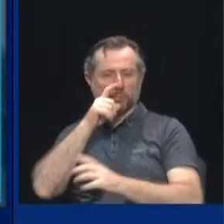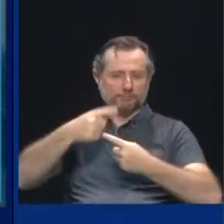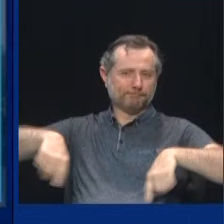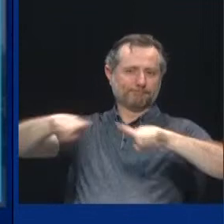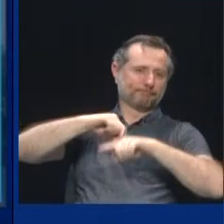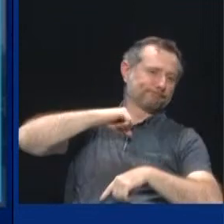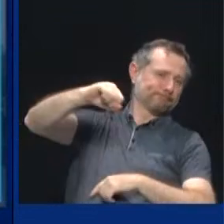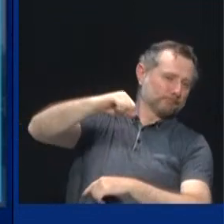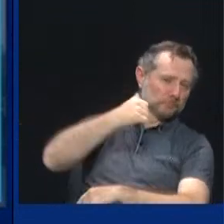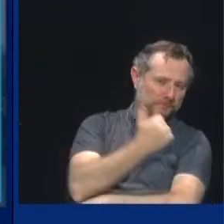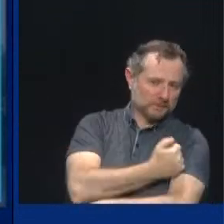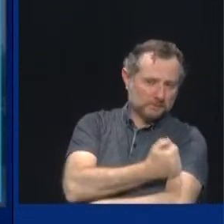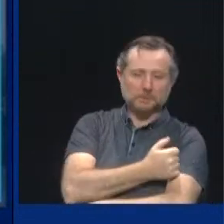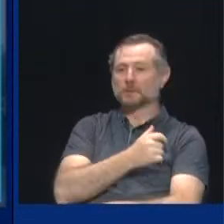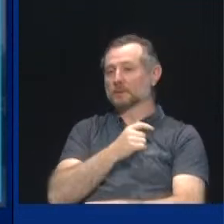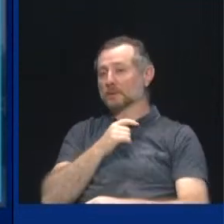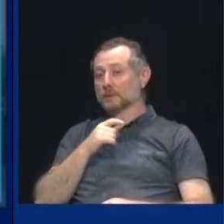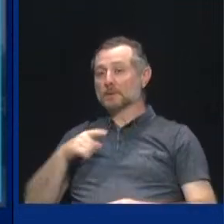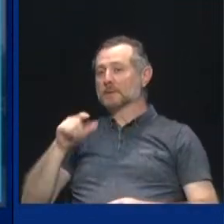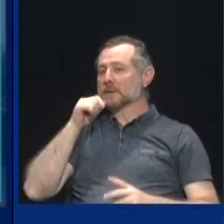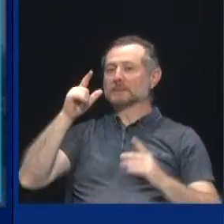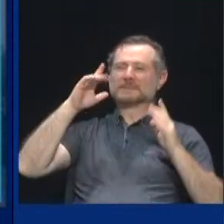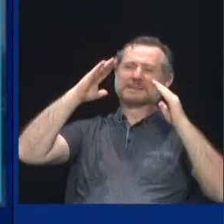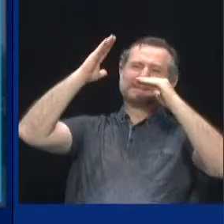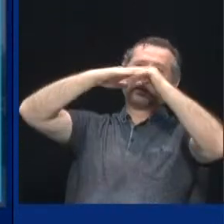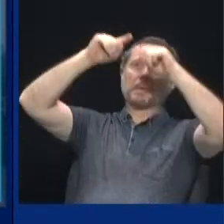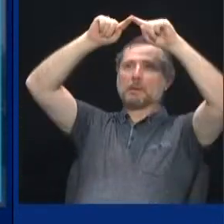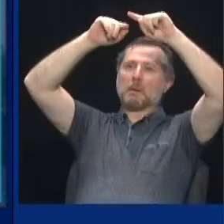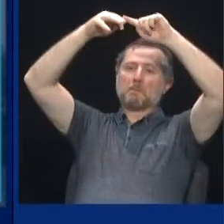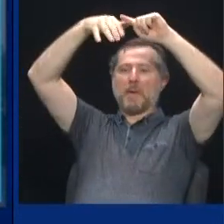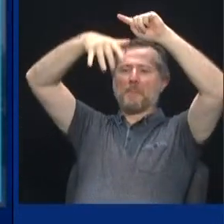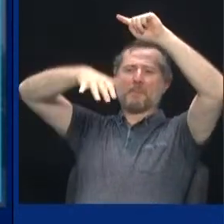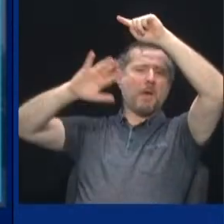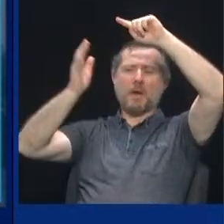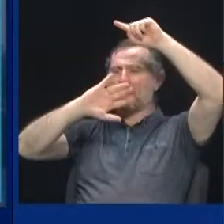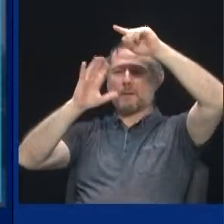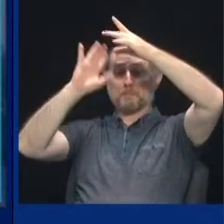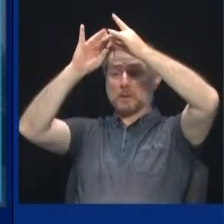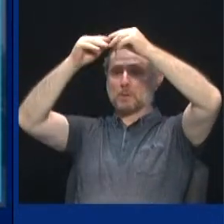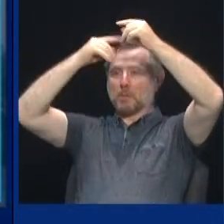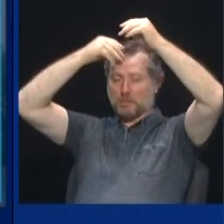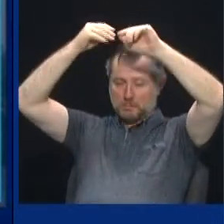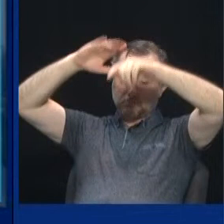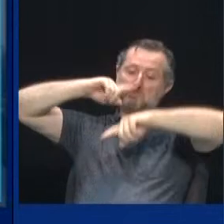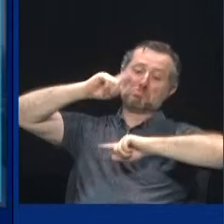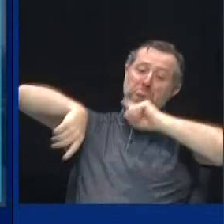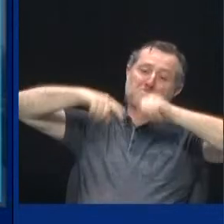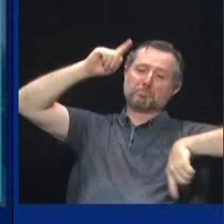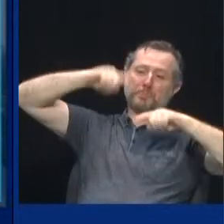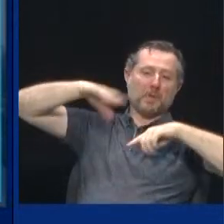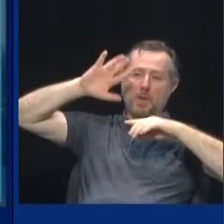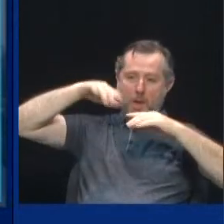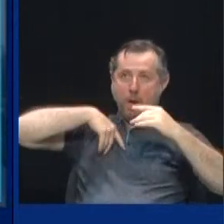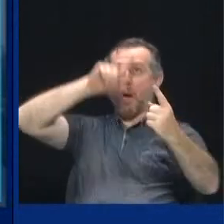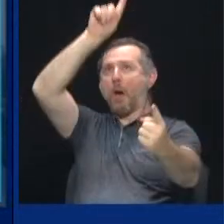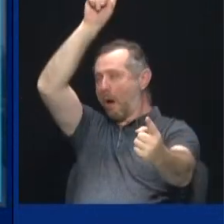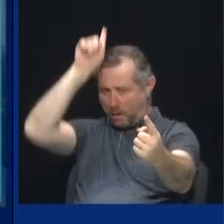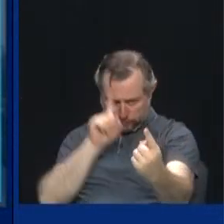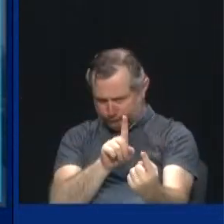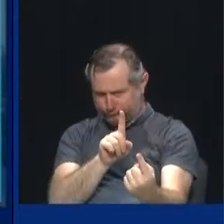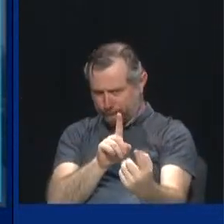be a top-down message. It has to be someone who speaks their language, literally and